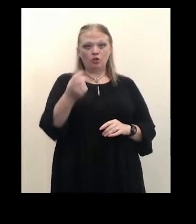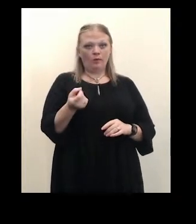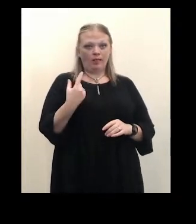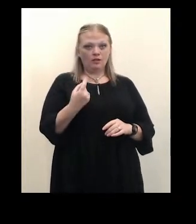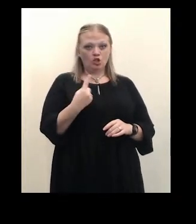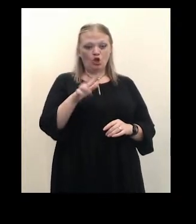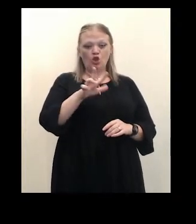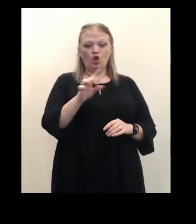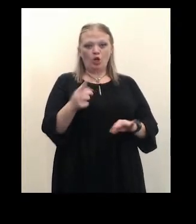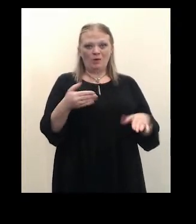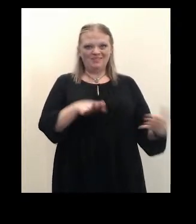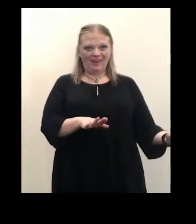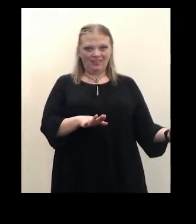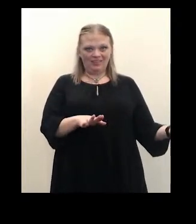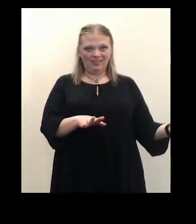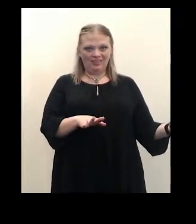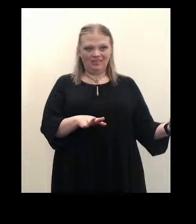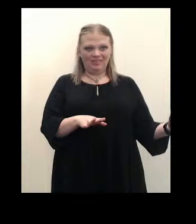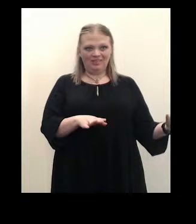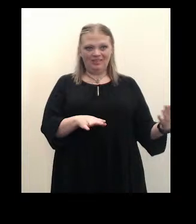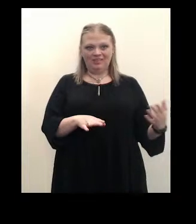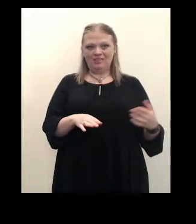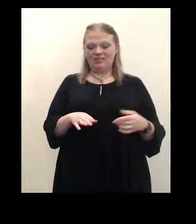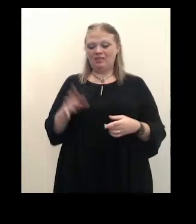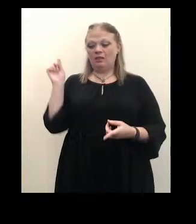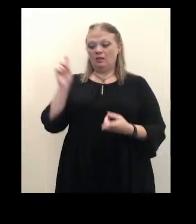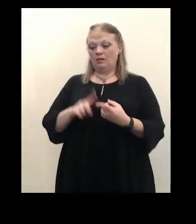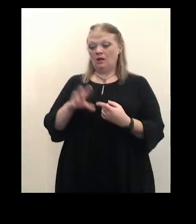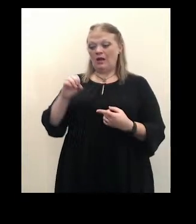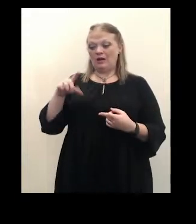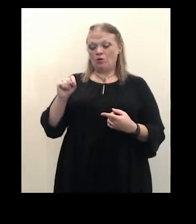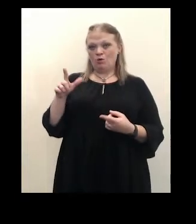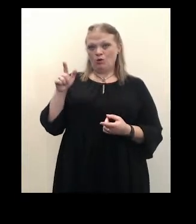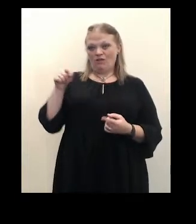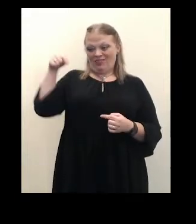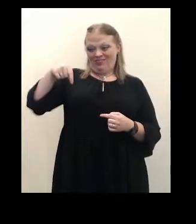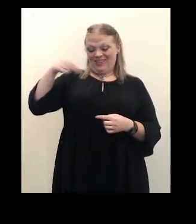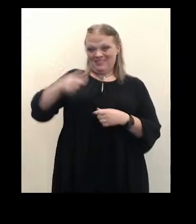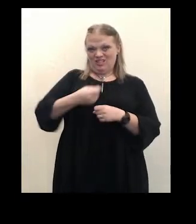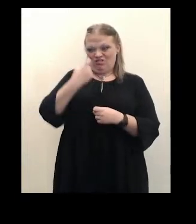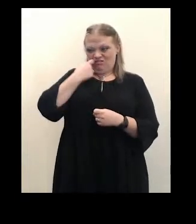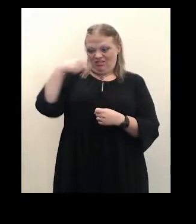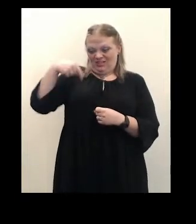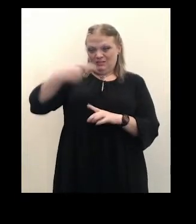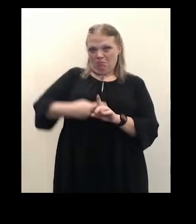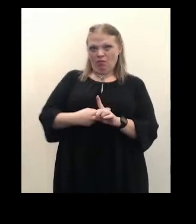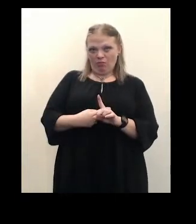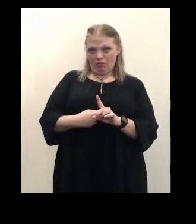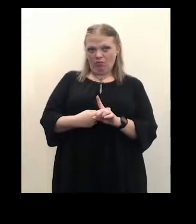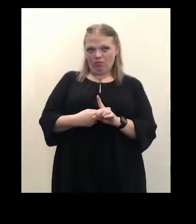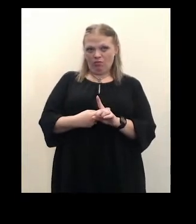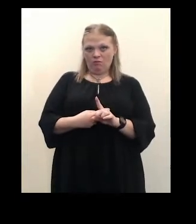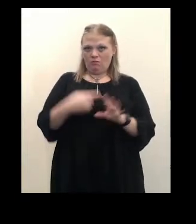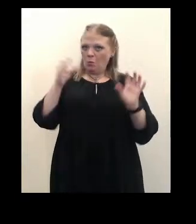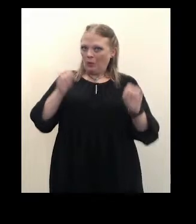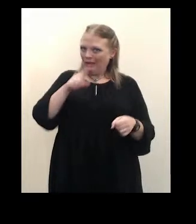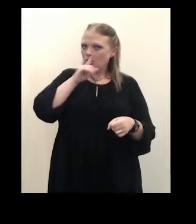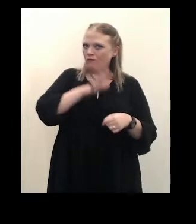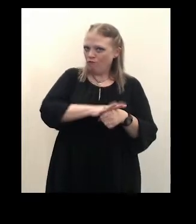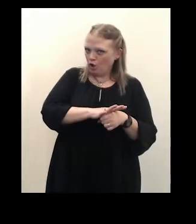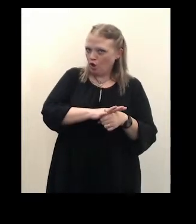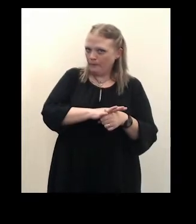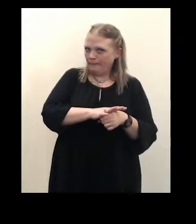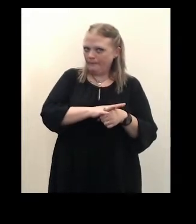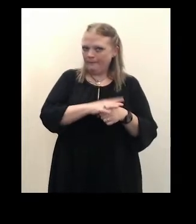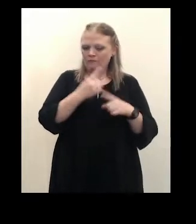31 deaths. And through October 21st of this year, which is the most recent data that we can confirm based on our review